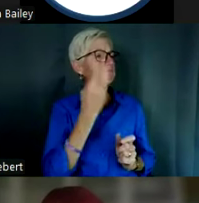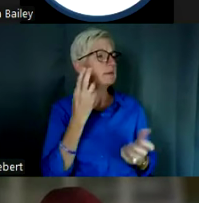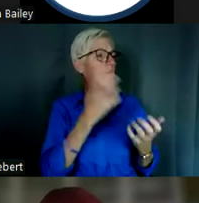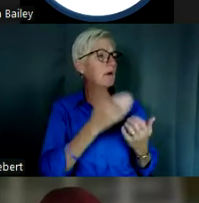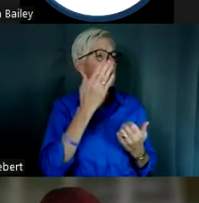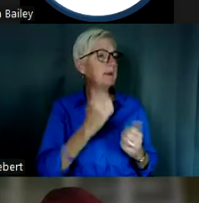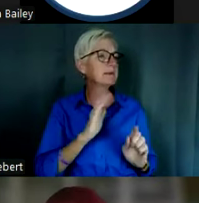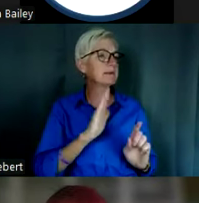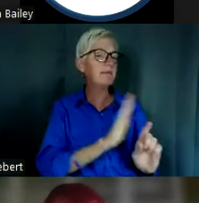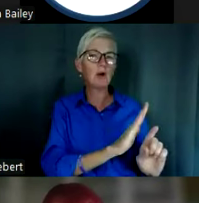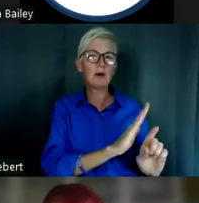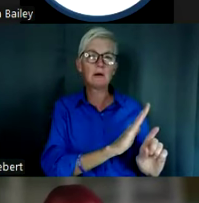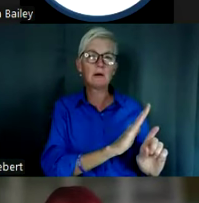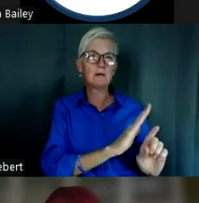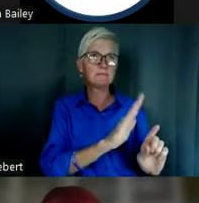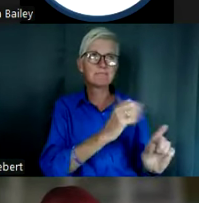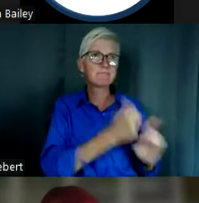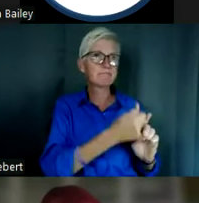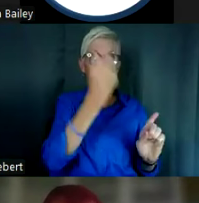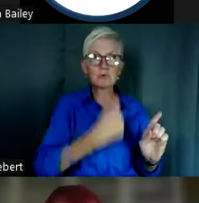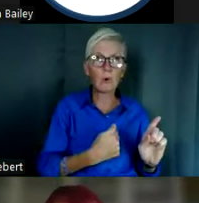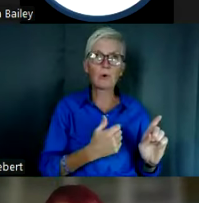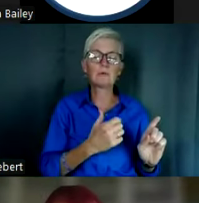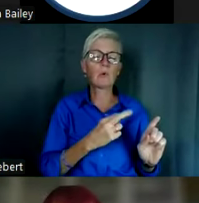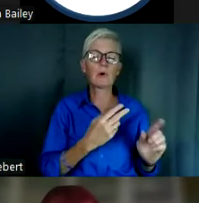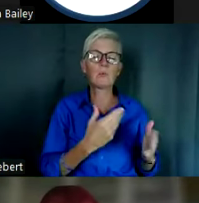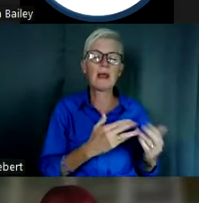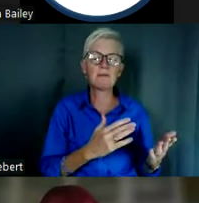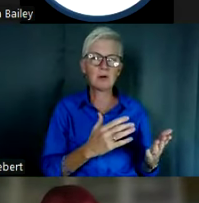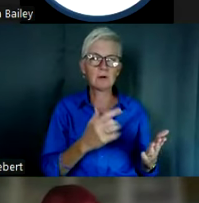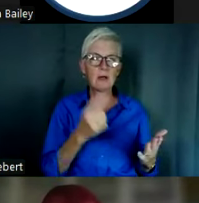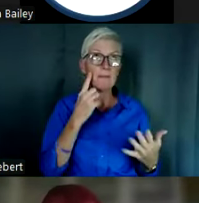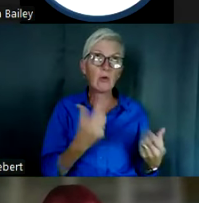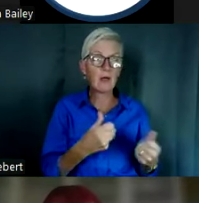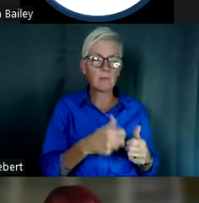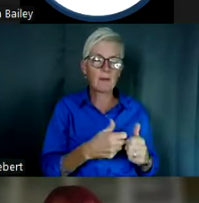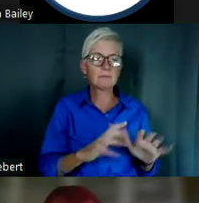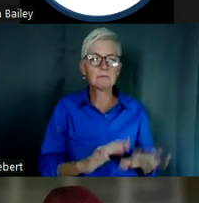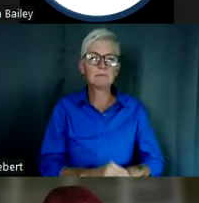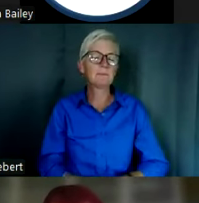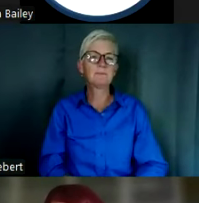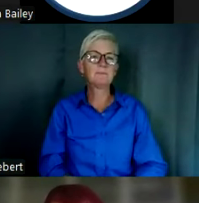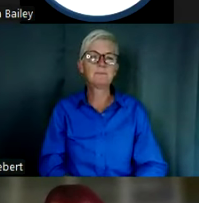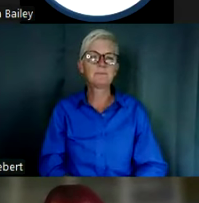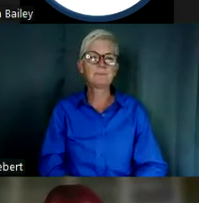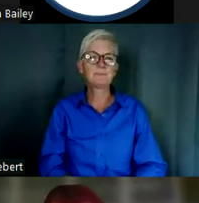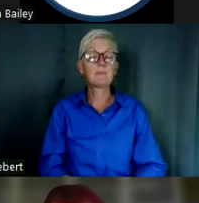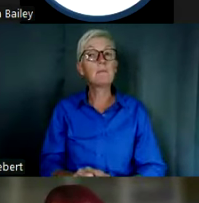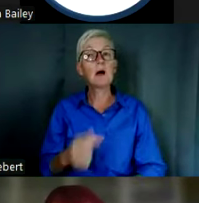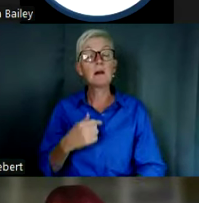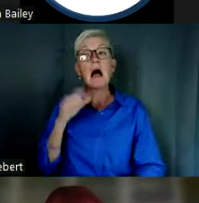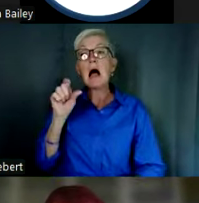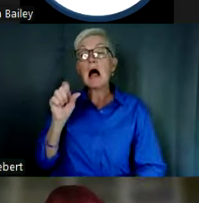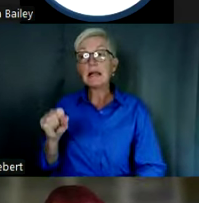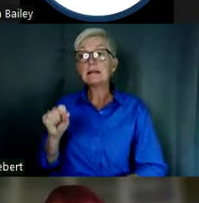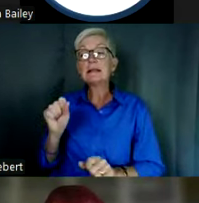their stroke or because of their whatever mental health condition, et cetera. I can inform my employees